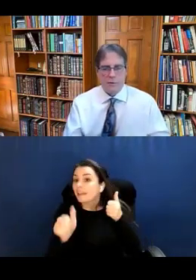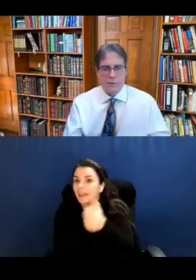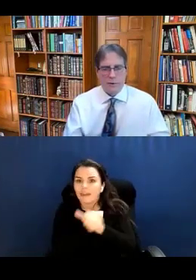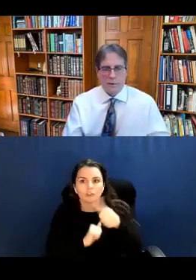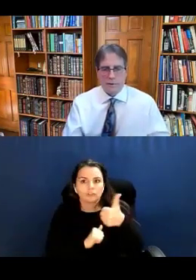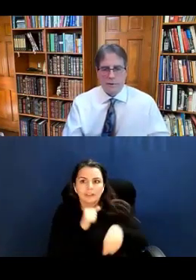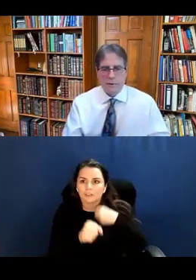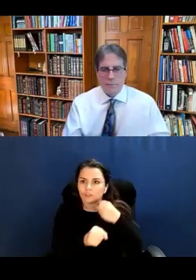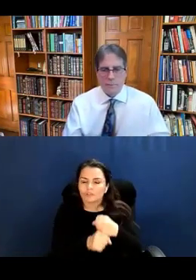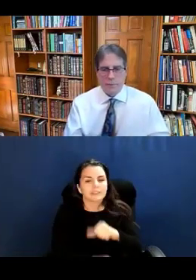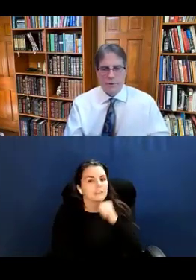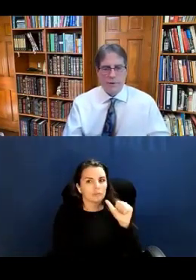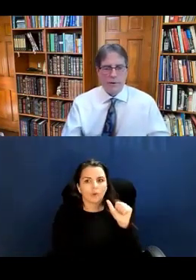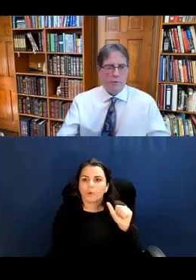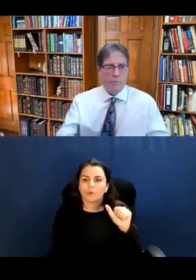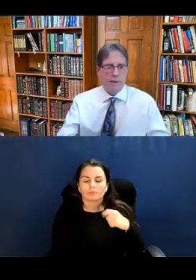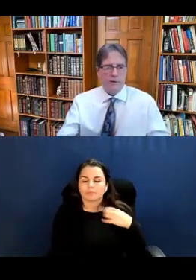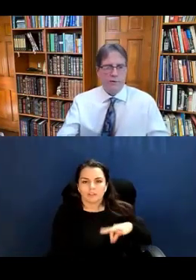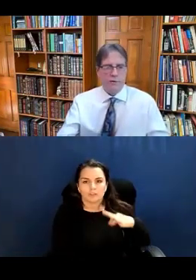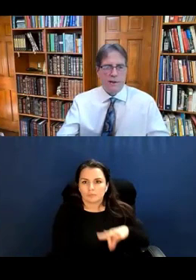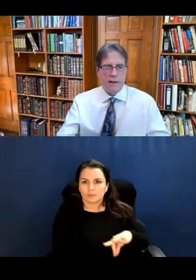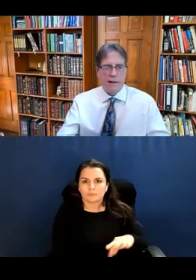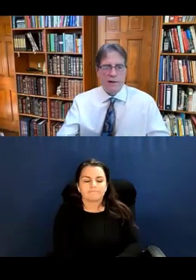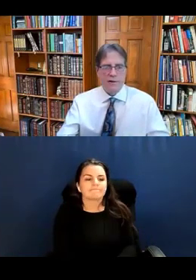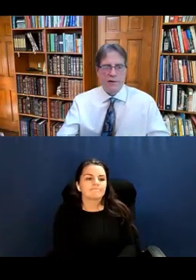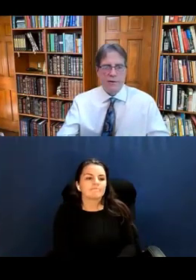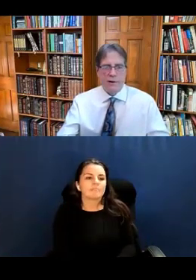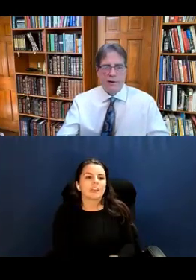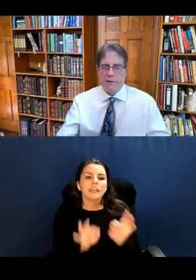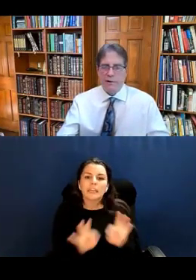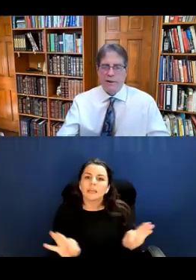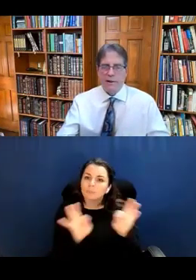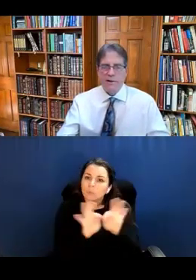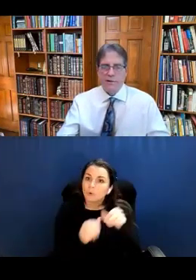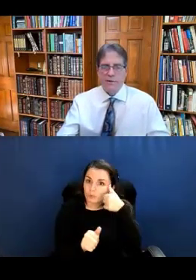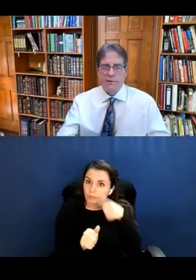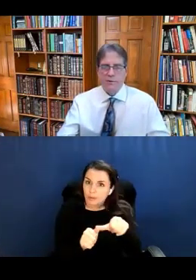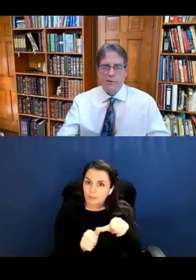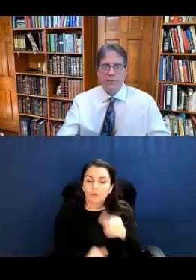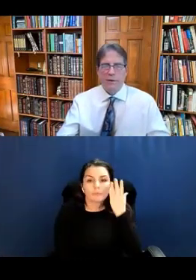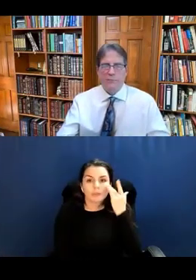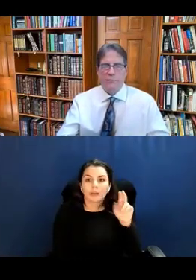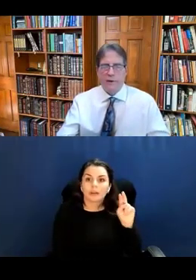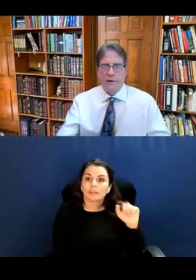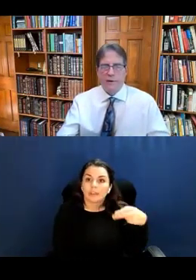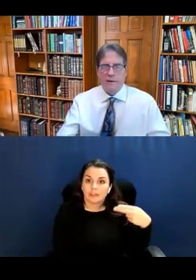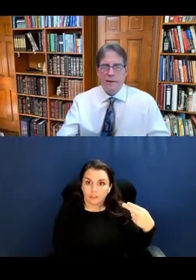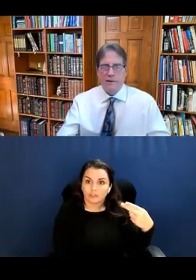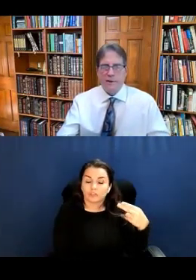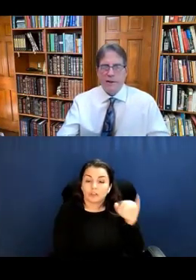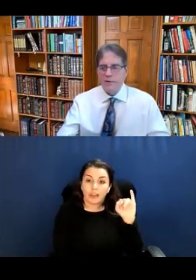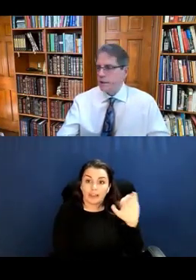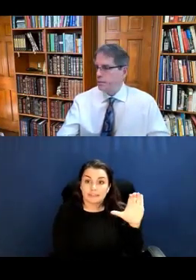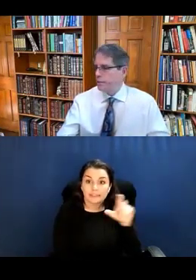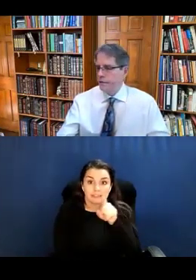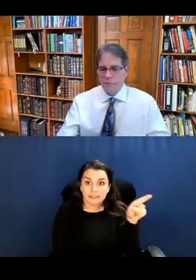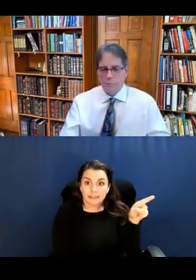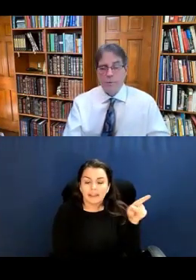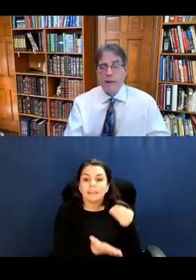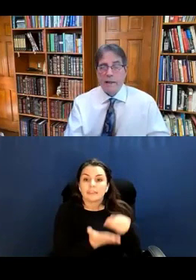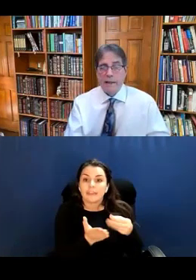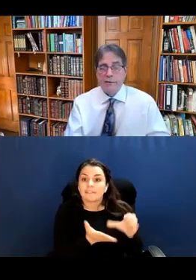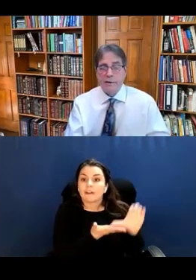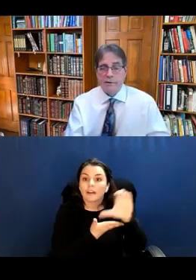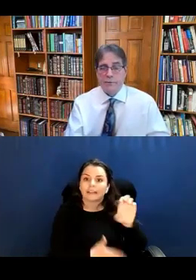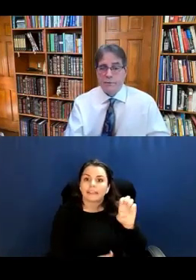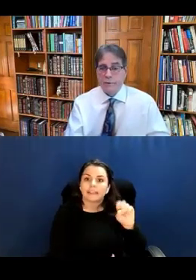This is absolutely important to know because the NIH, all the NIH institutes, fund ESIs at more favorable